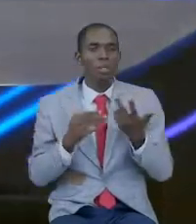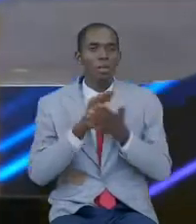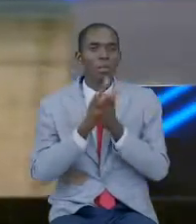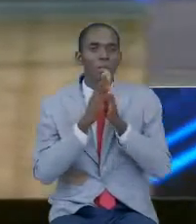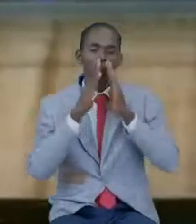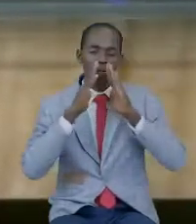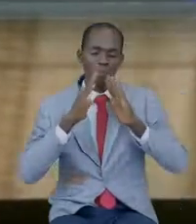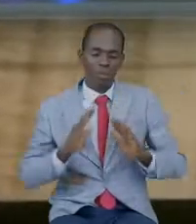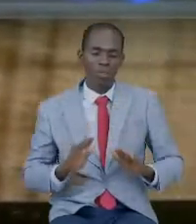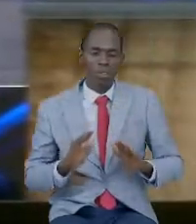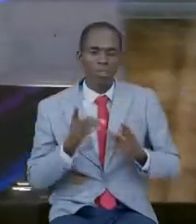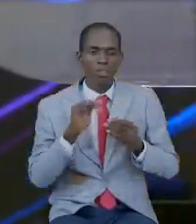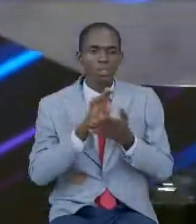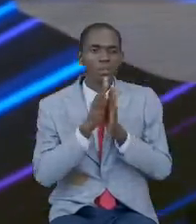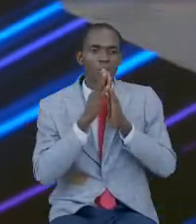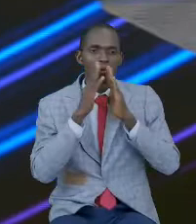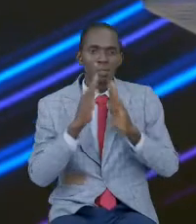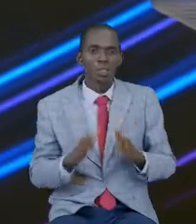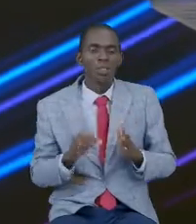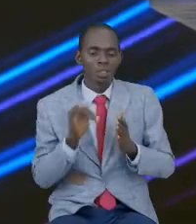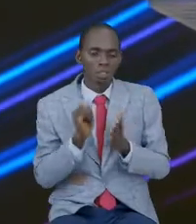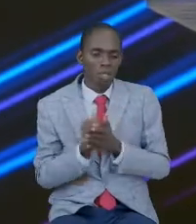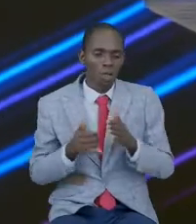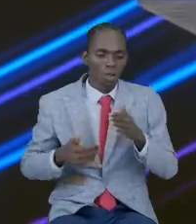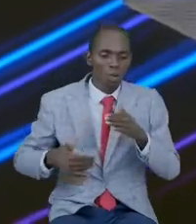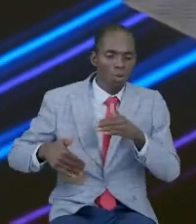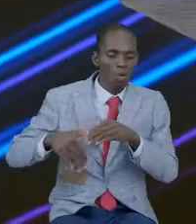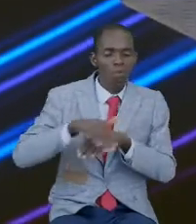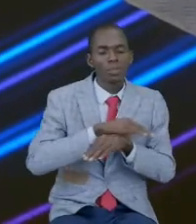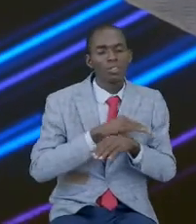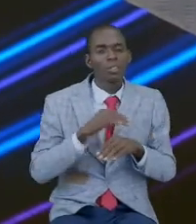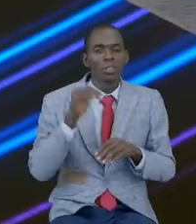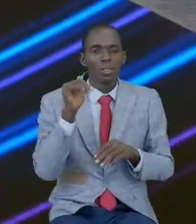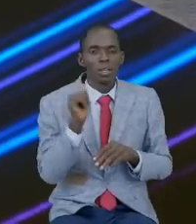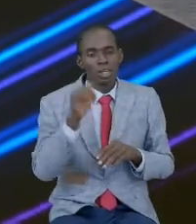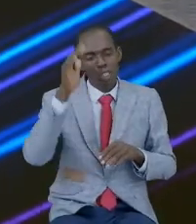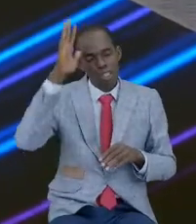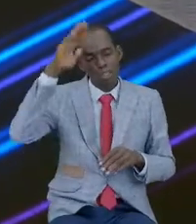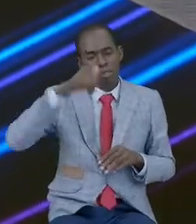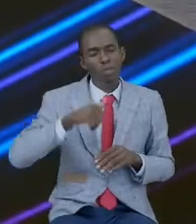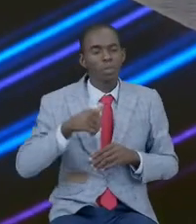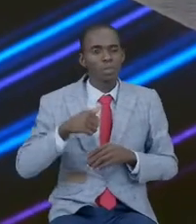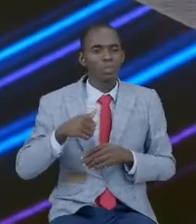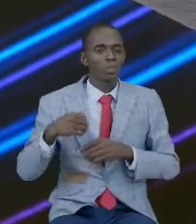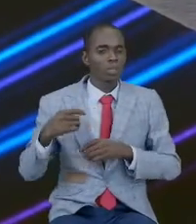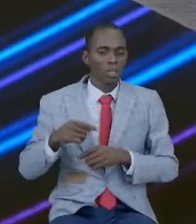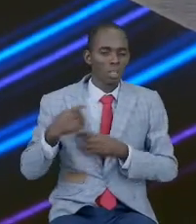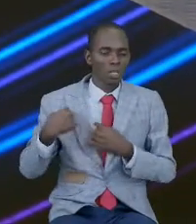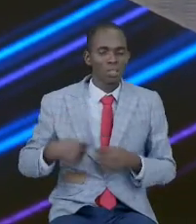that covers a seared conscience. My conscience does not condemn me. My conscience does not condemn